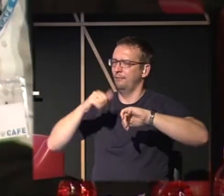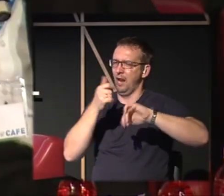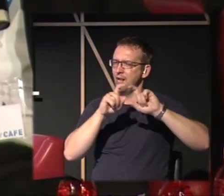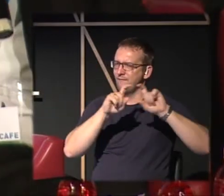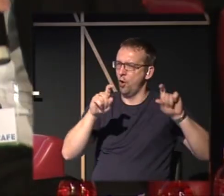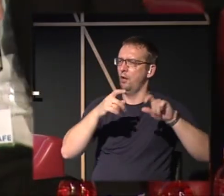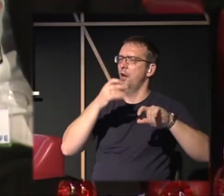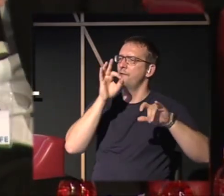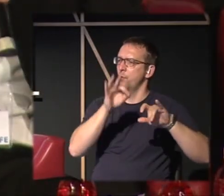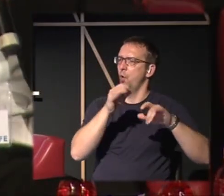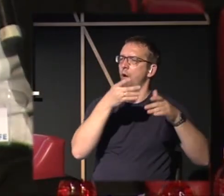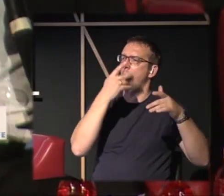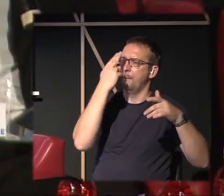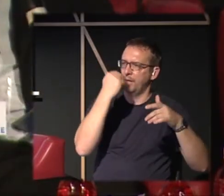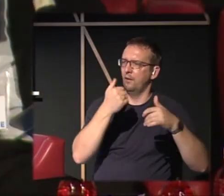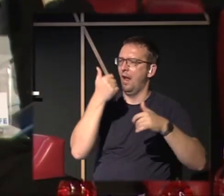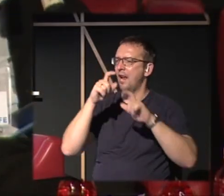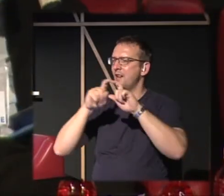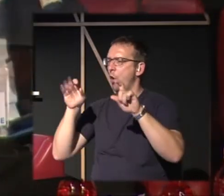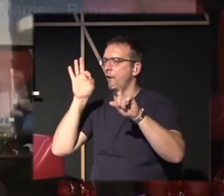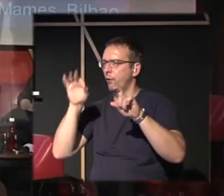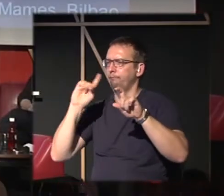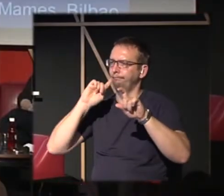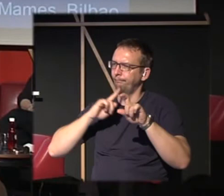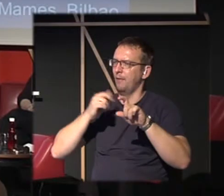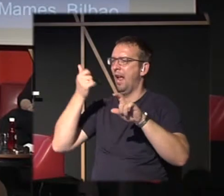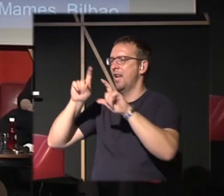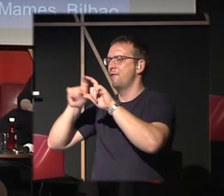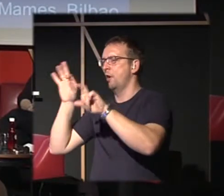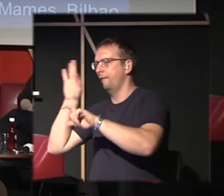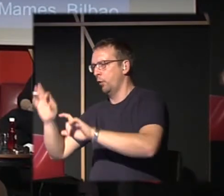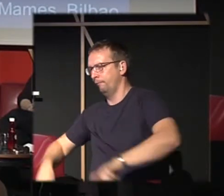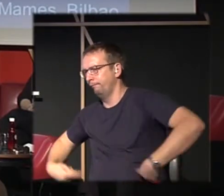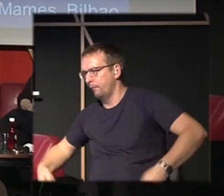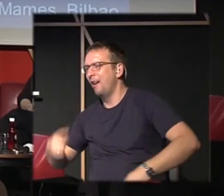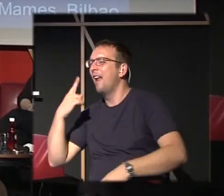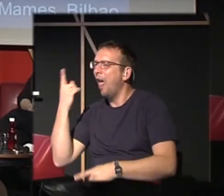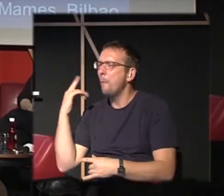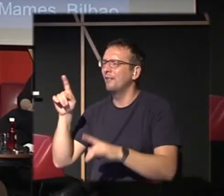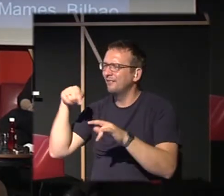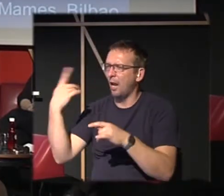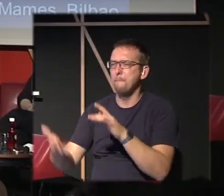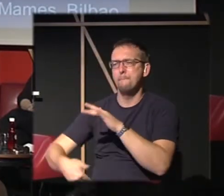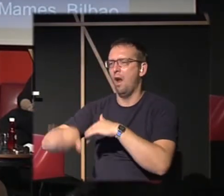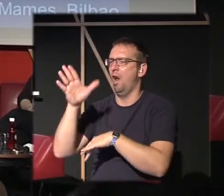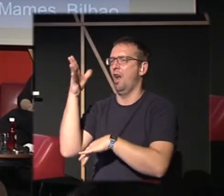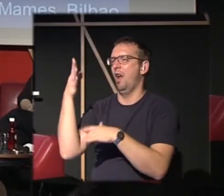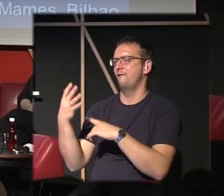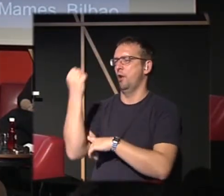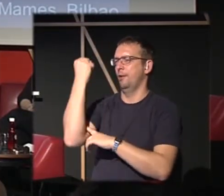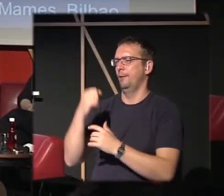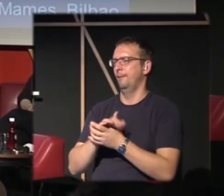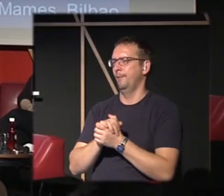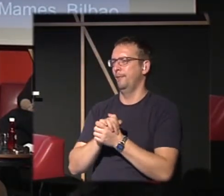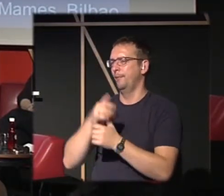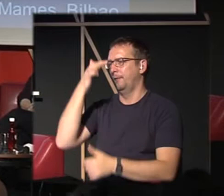Thank you Thanks. very much. Finally, last but not least, I'll turn to Owen Davis, the Chief Executive of Level Playing Field in